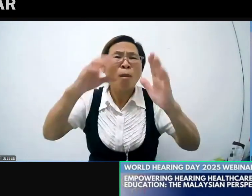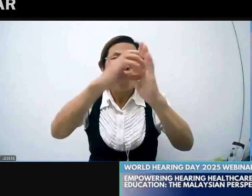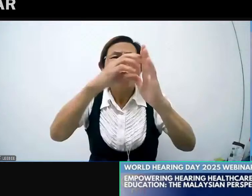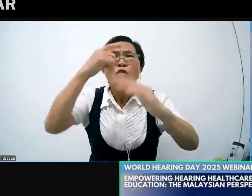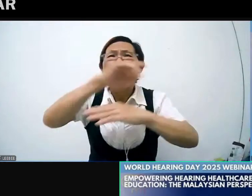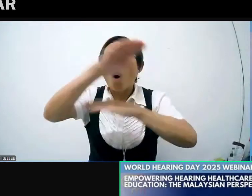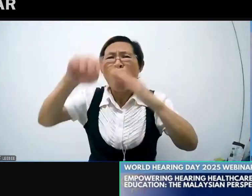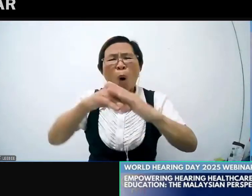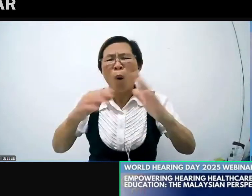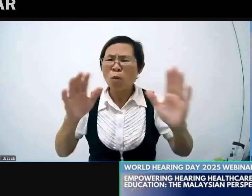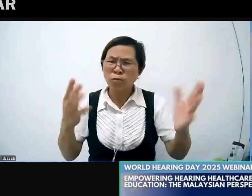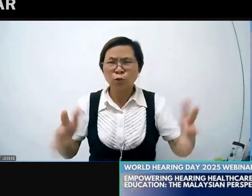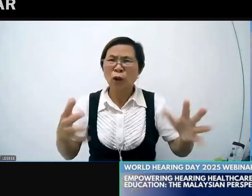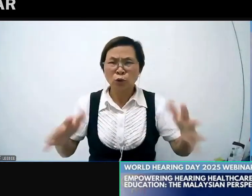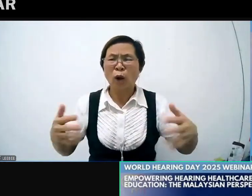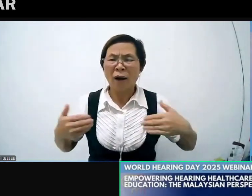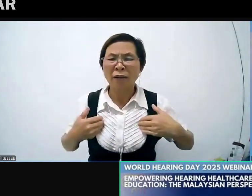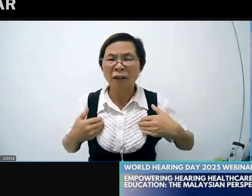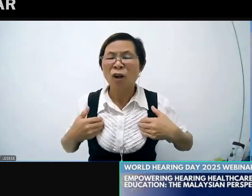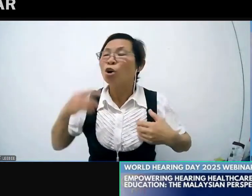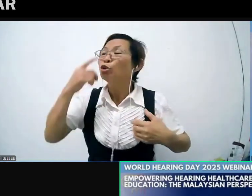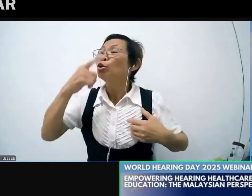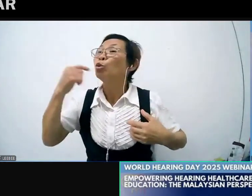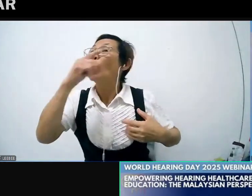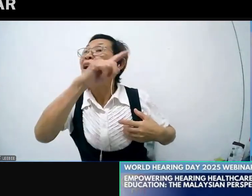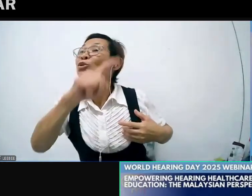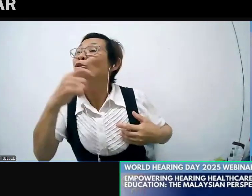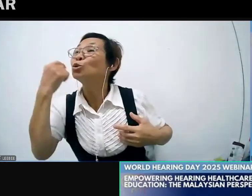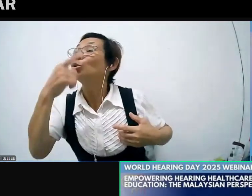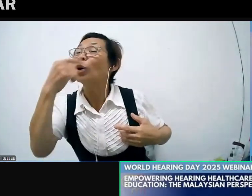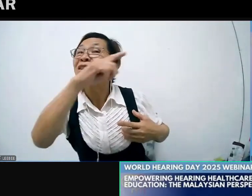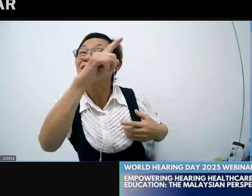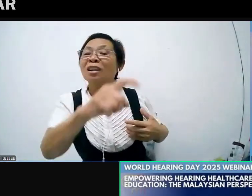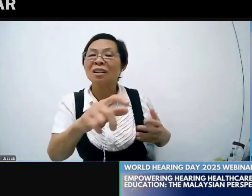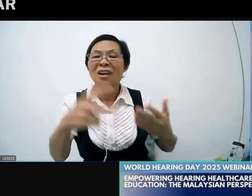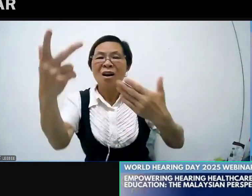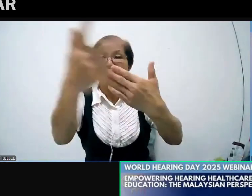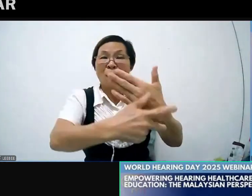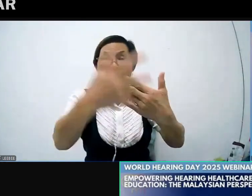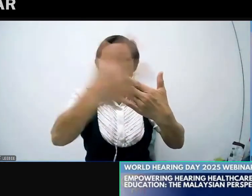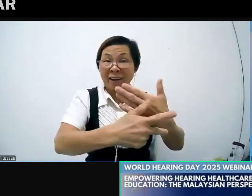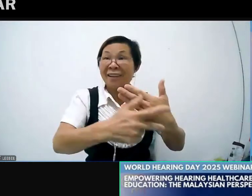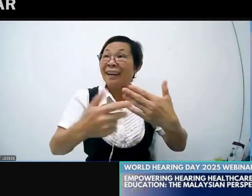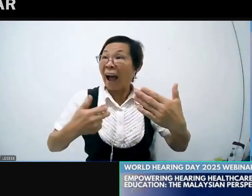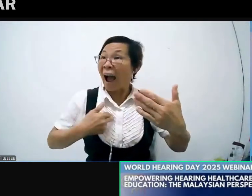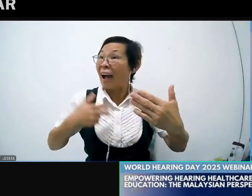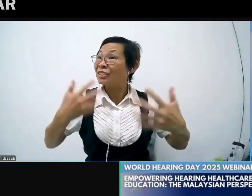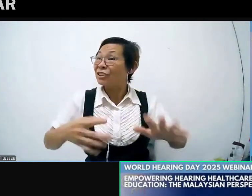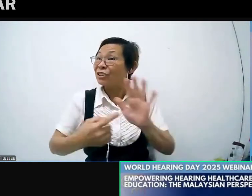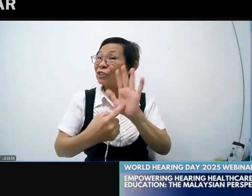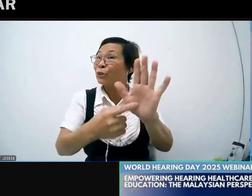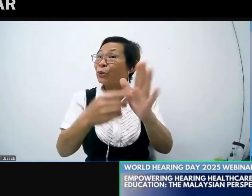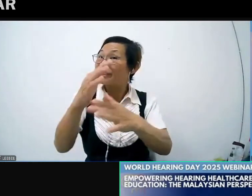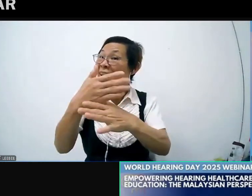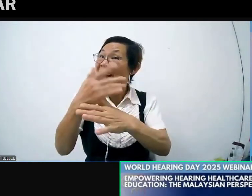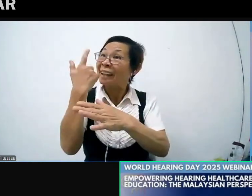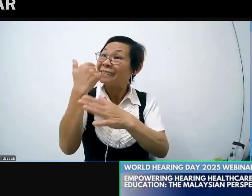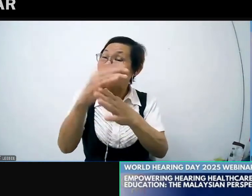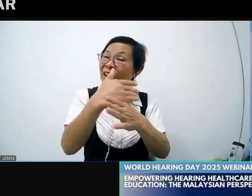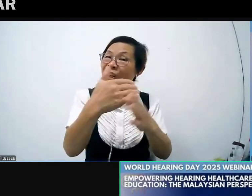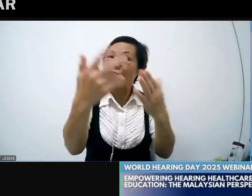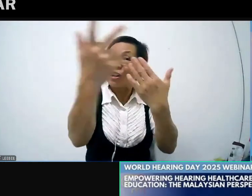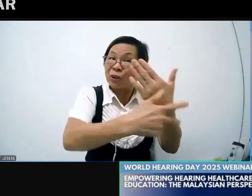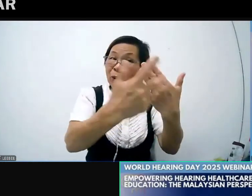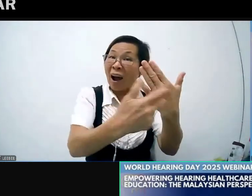those who ask the question, you managed to scan the QR code that I share just